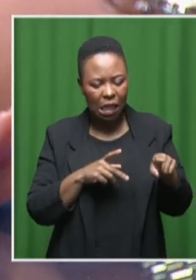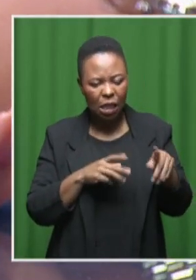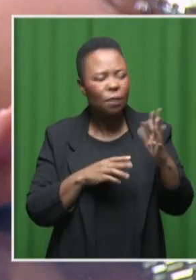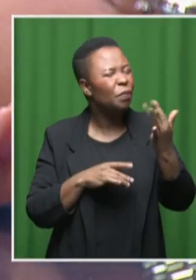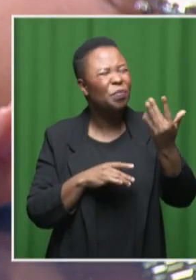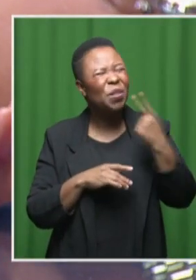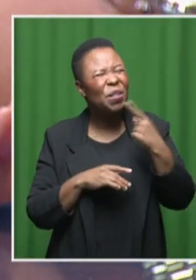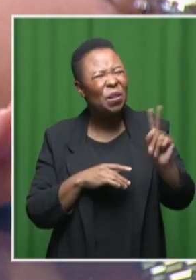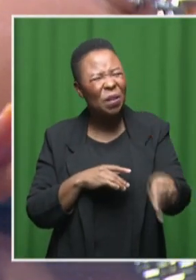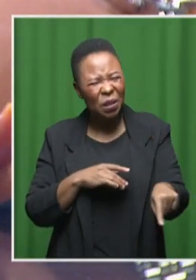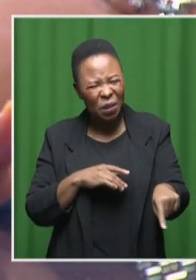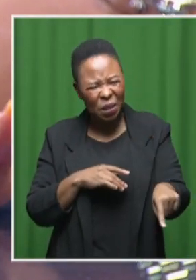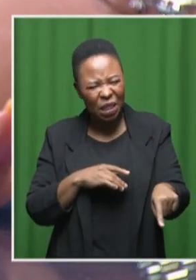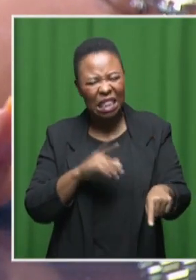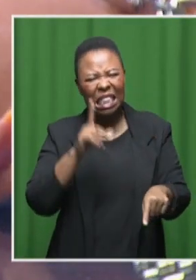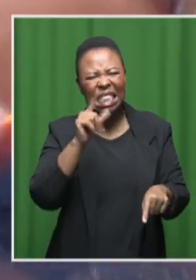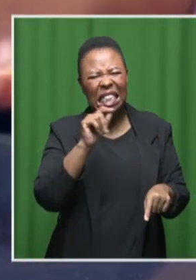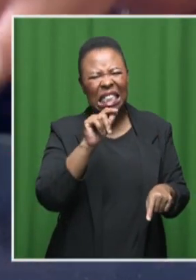what do you call it?